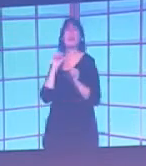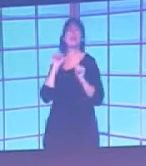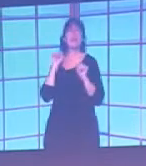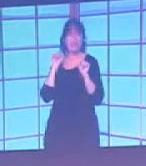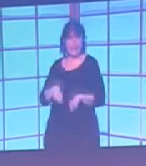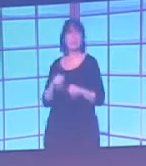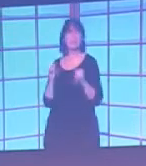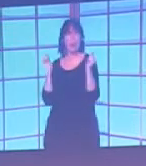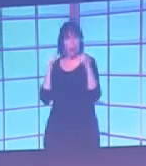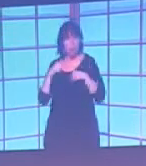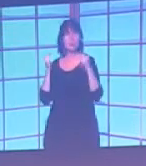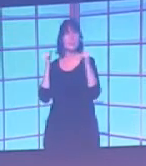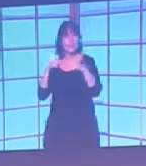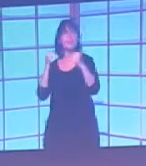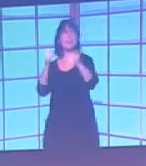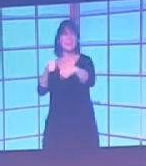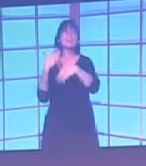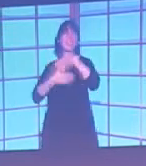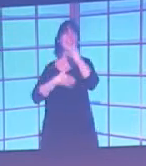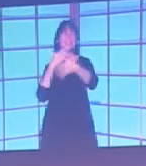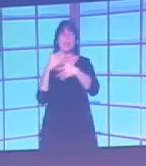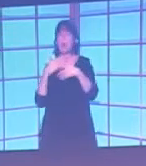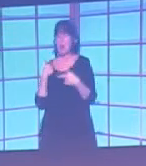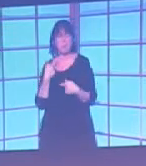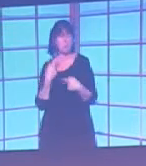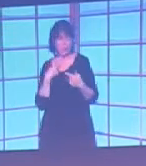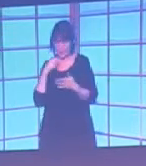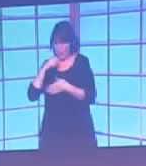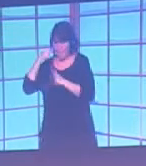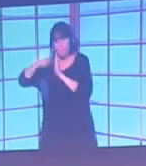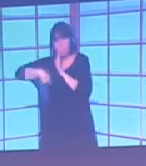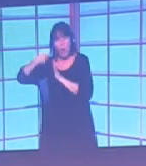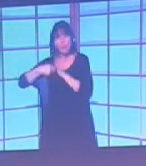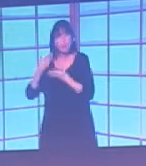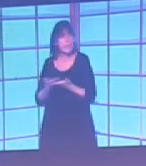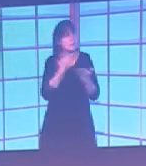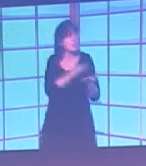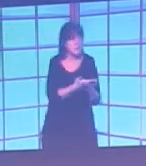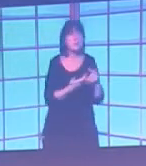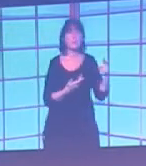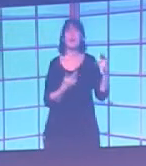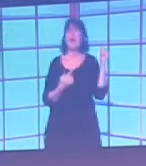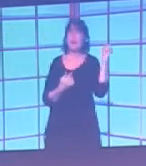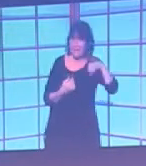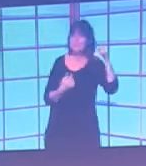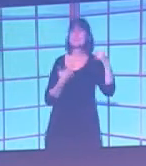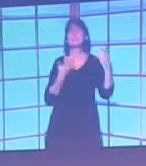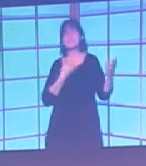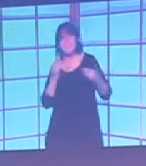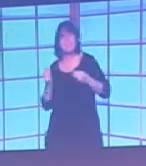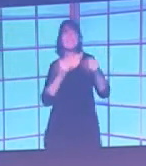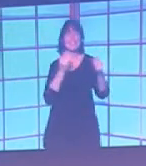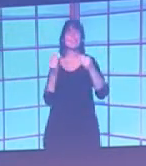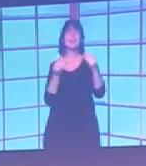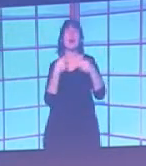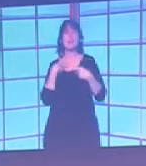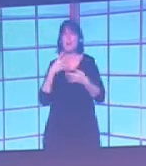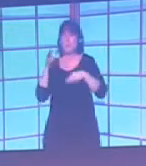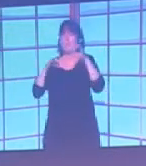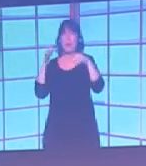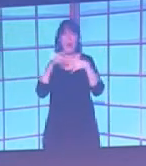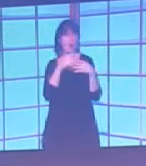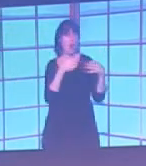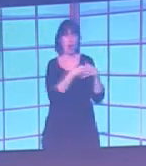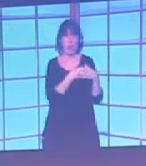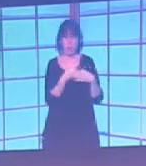lots of different partners on different projects, and more, as our relationships are building, we're finding that clubs and organisations are coming to